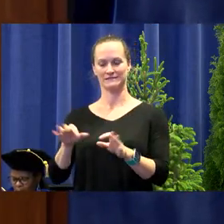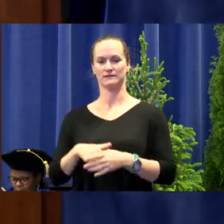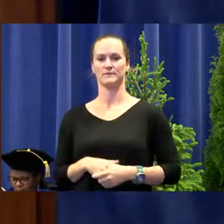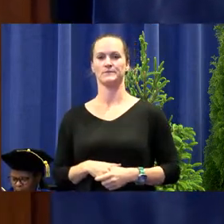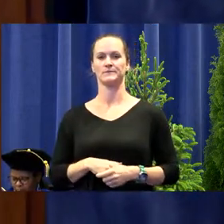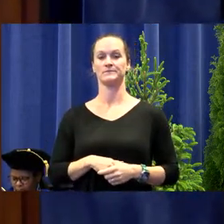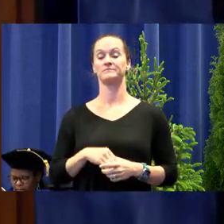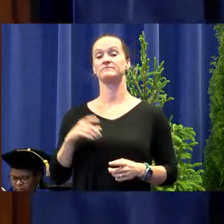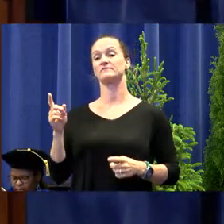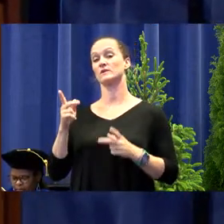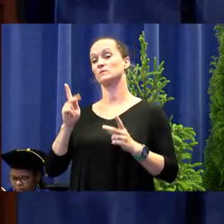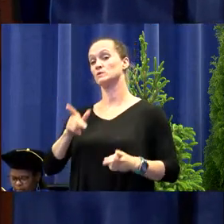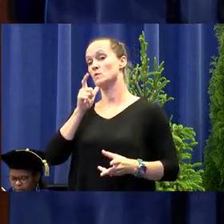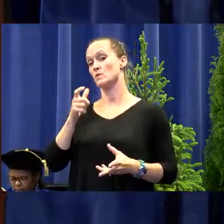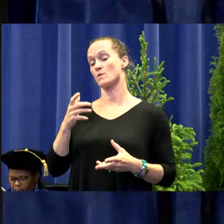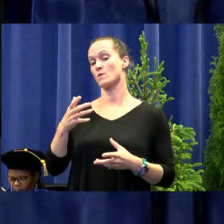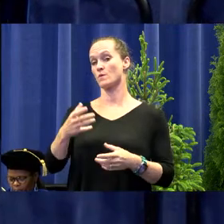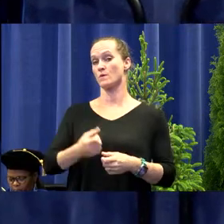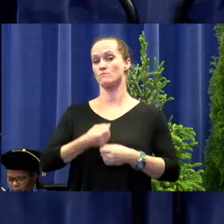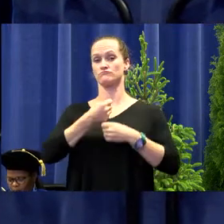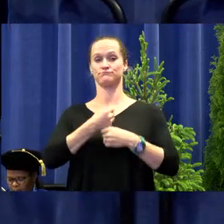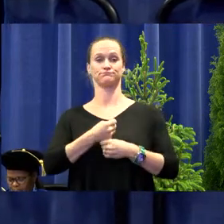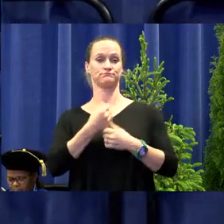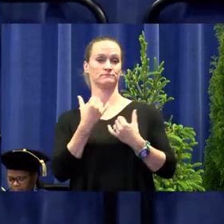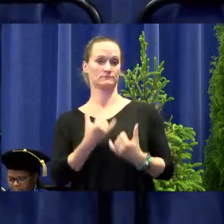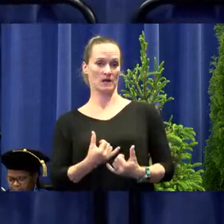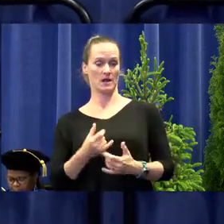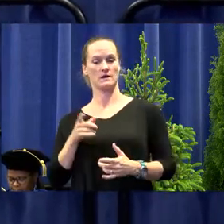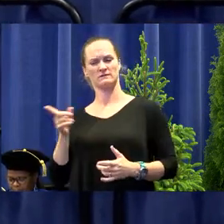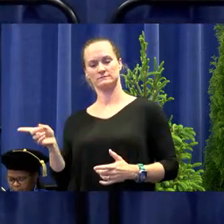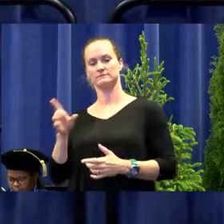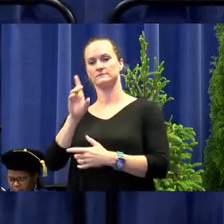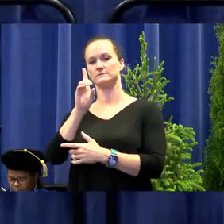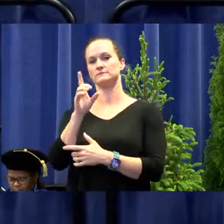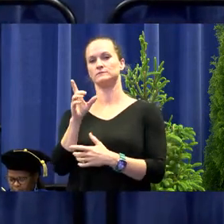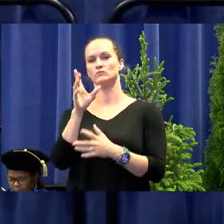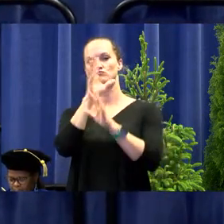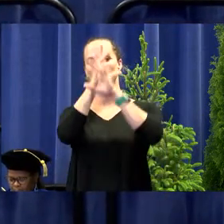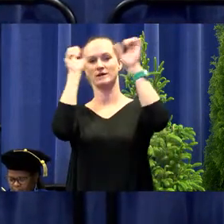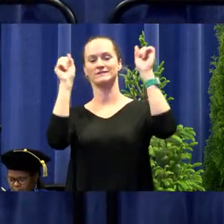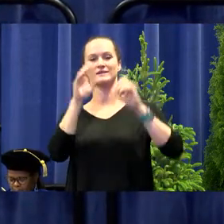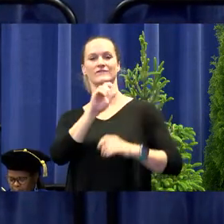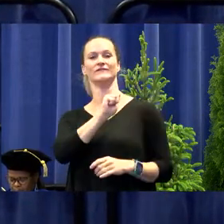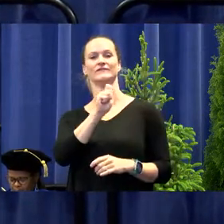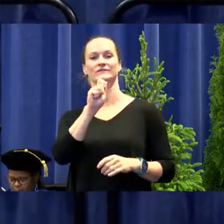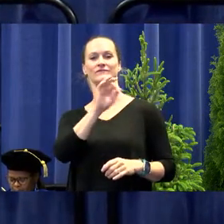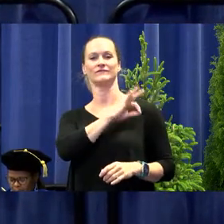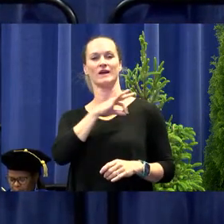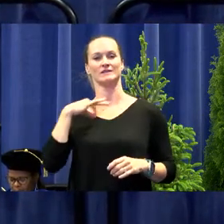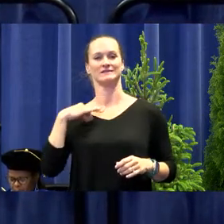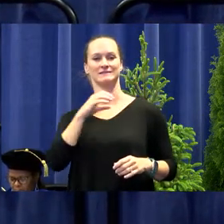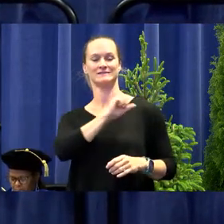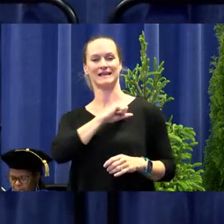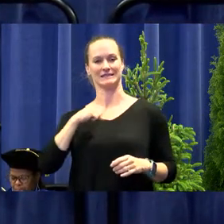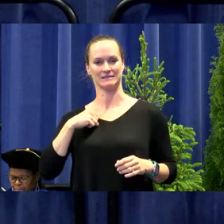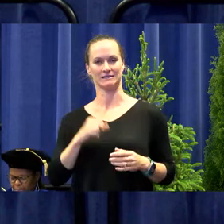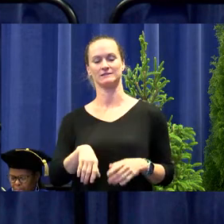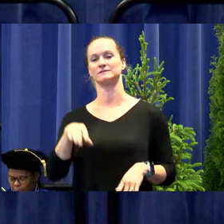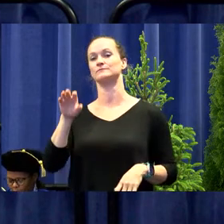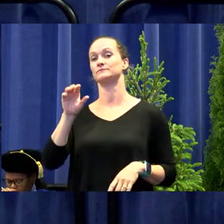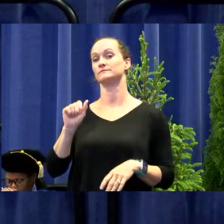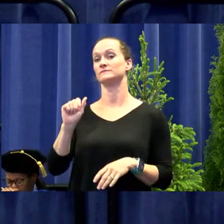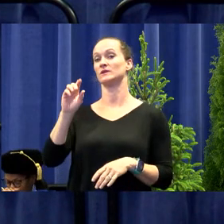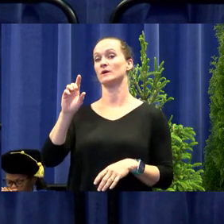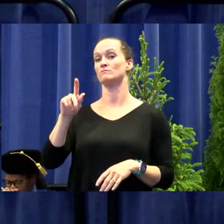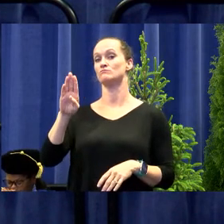our outstanding faculty. Our mace bearer today is the President of the Faculty Senate, Brendan DuPont. To